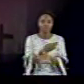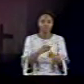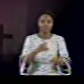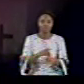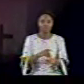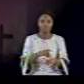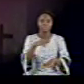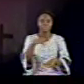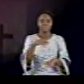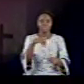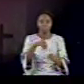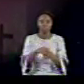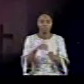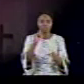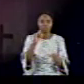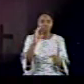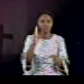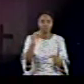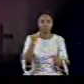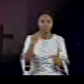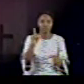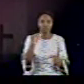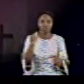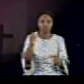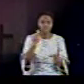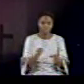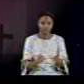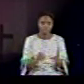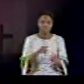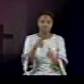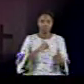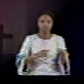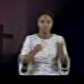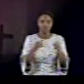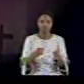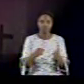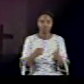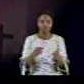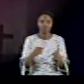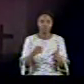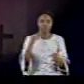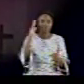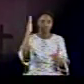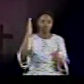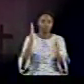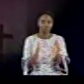When I come to the Crusade, he has not mentioned my case.